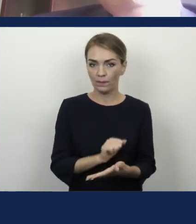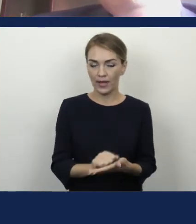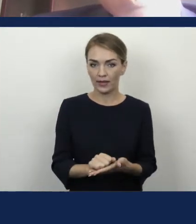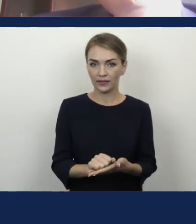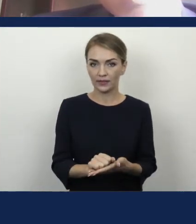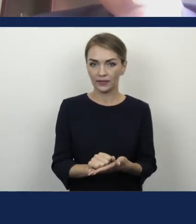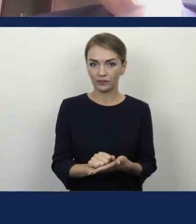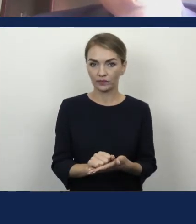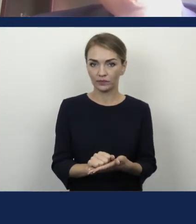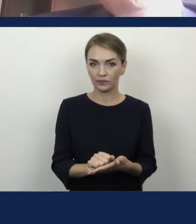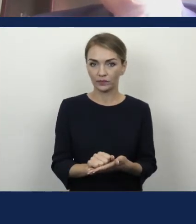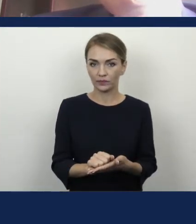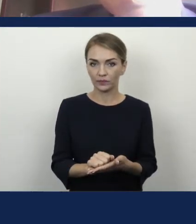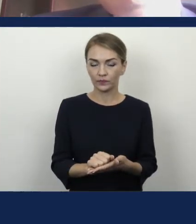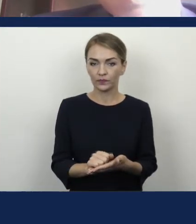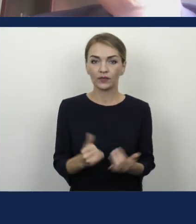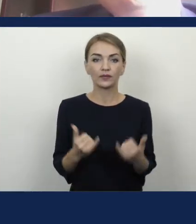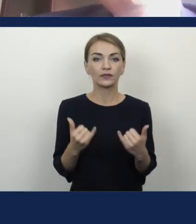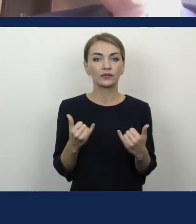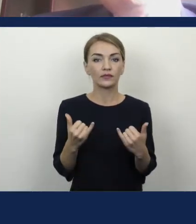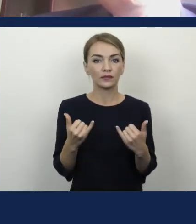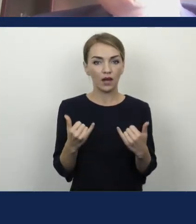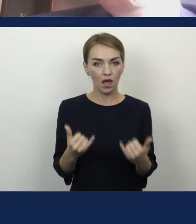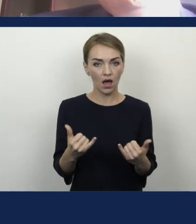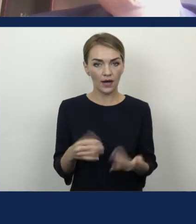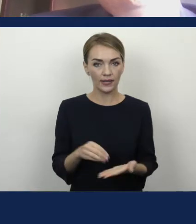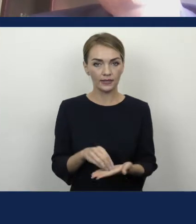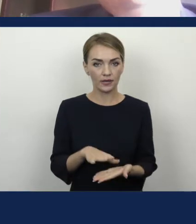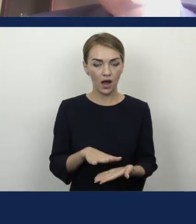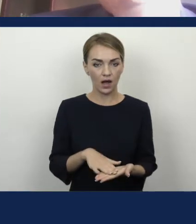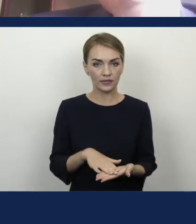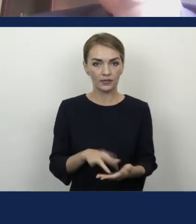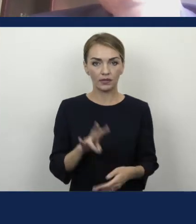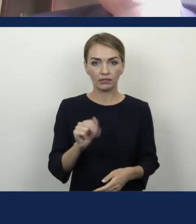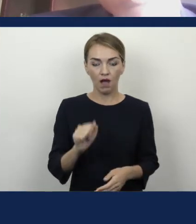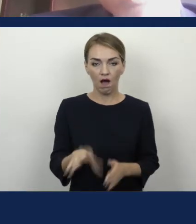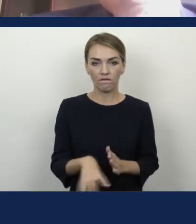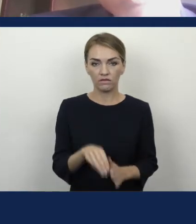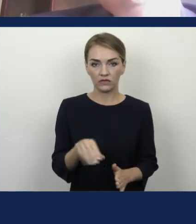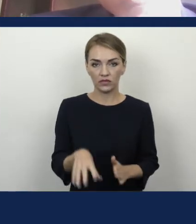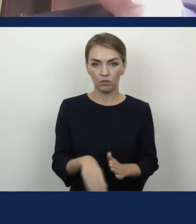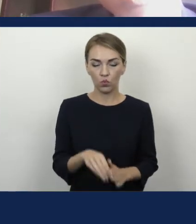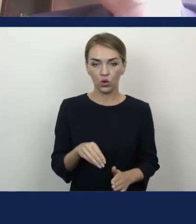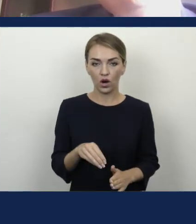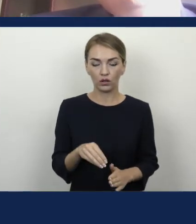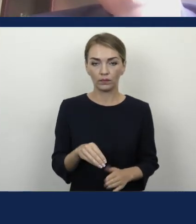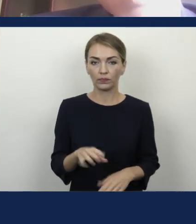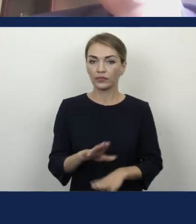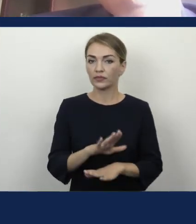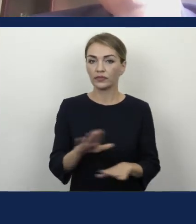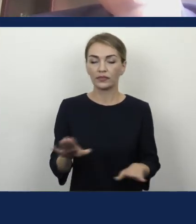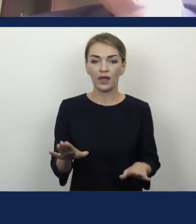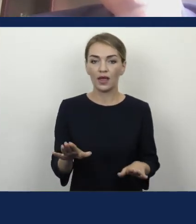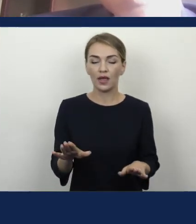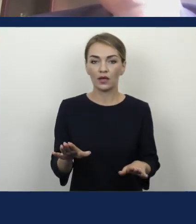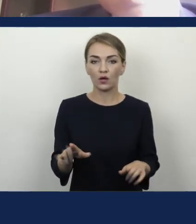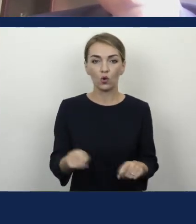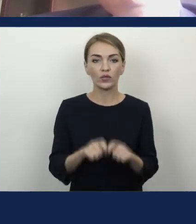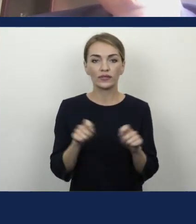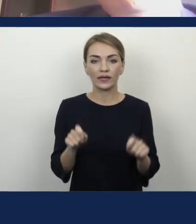all the electoral application documents, failed to disclose all the